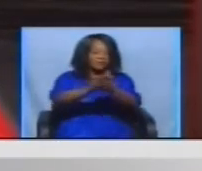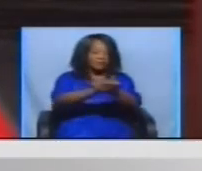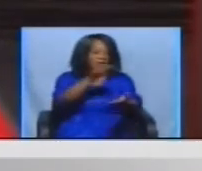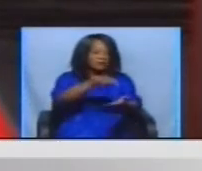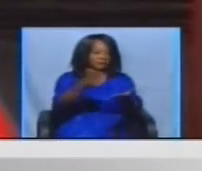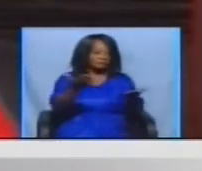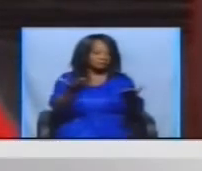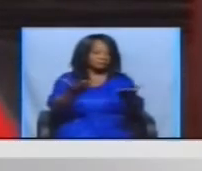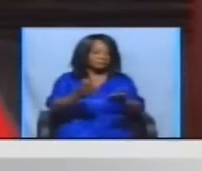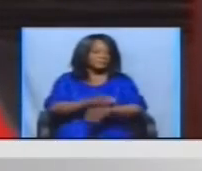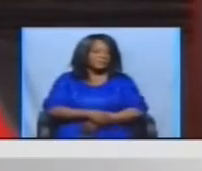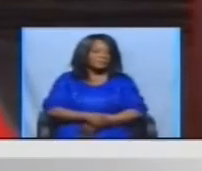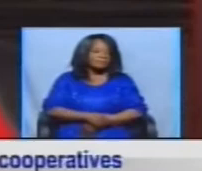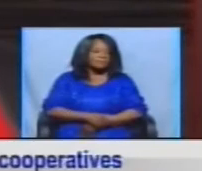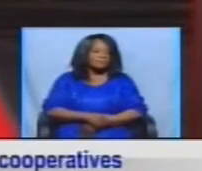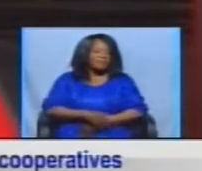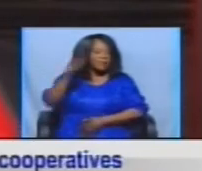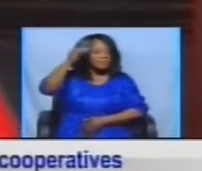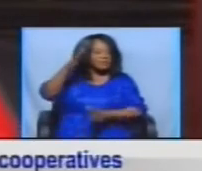nguna tufula ama ministers.